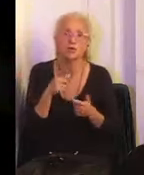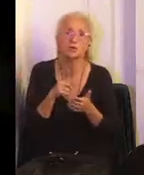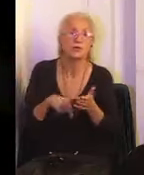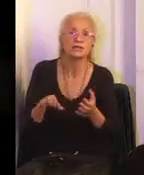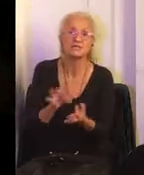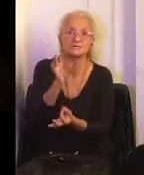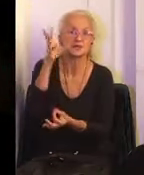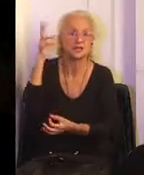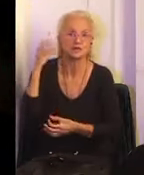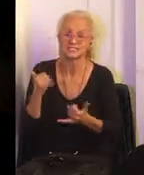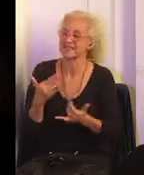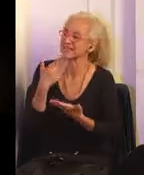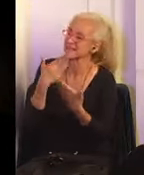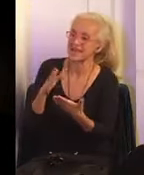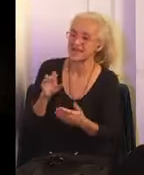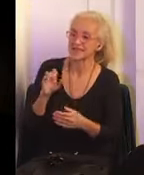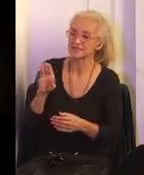today.